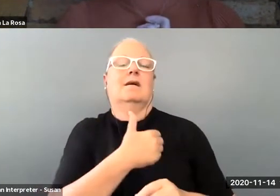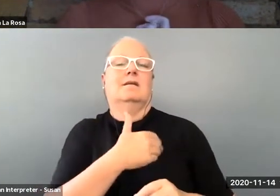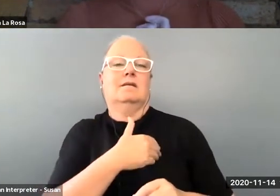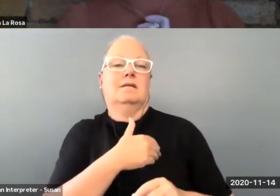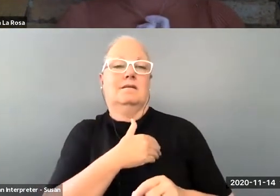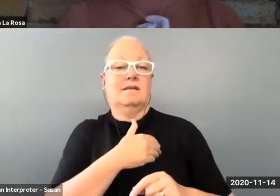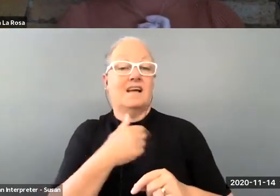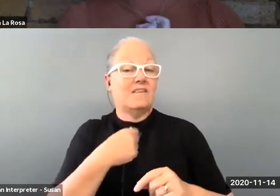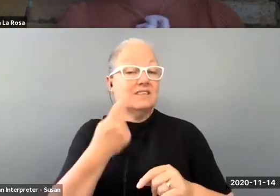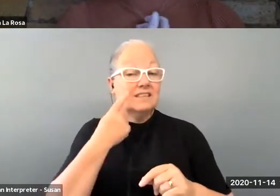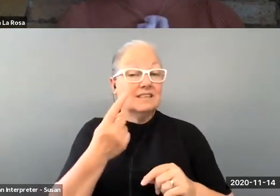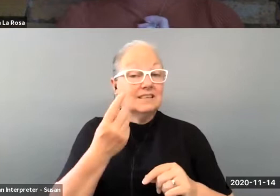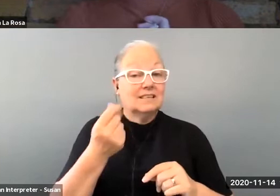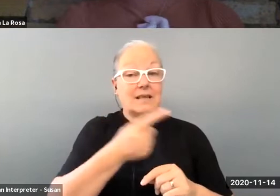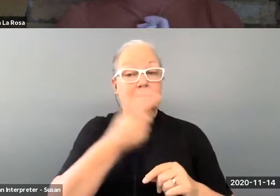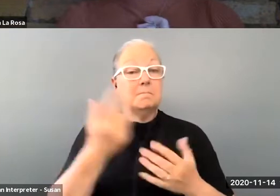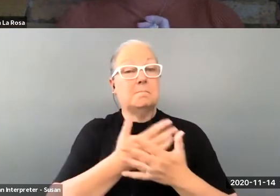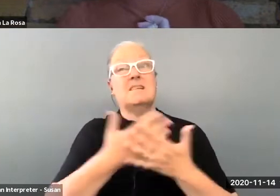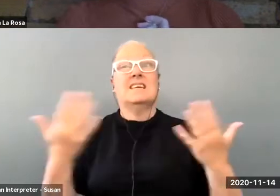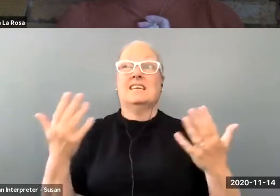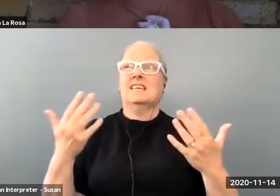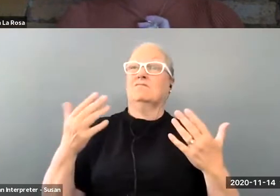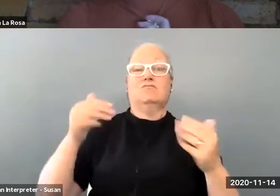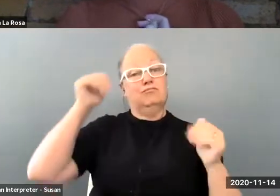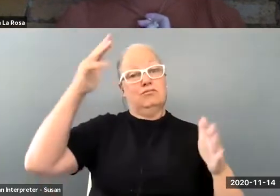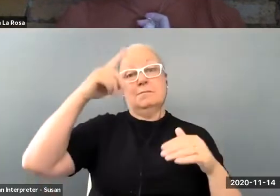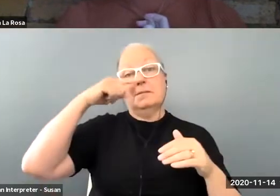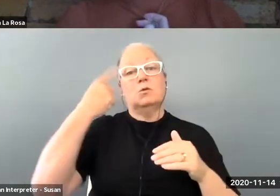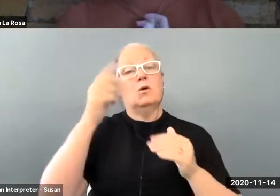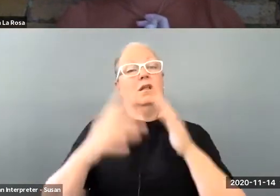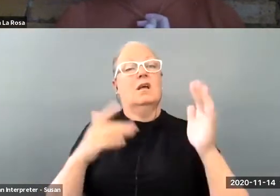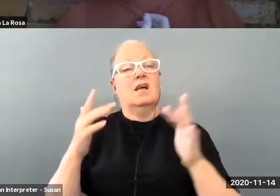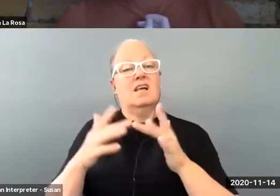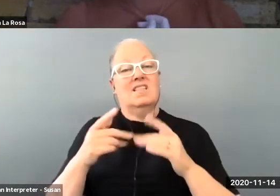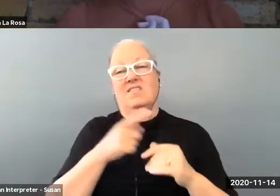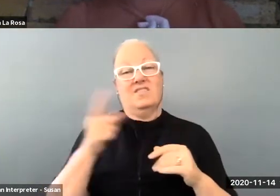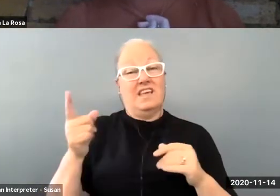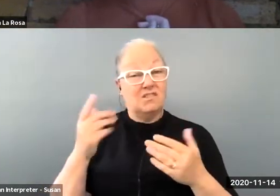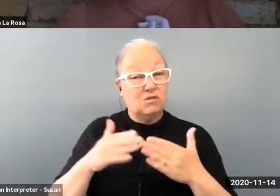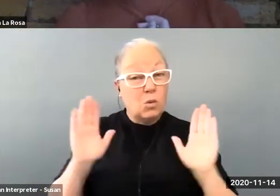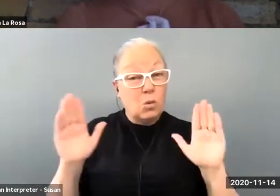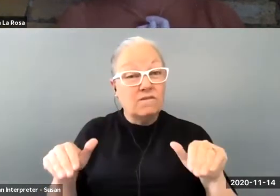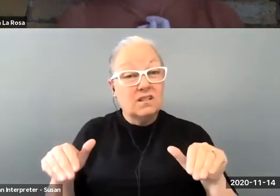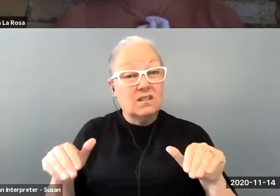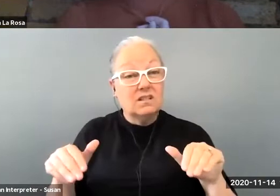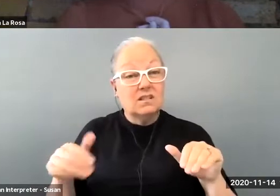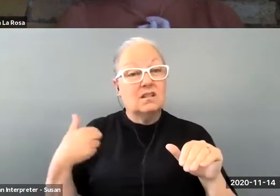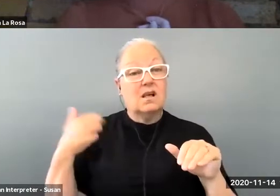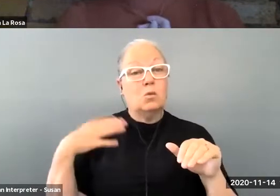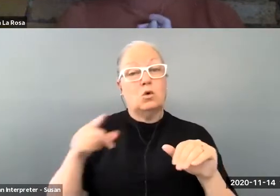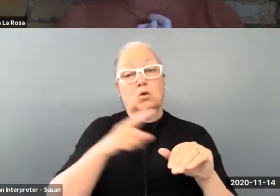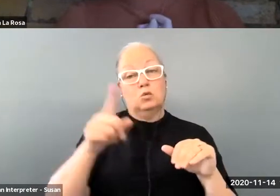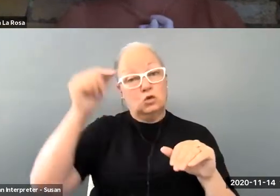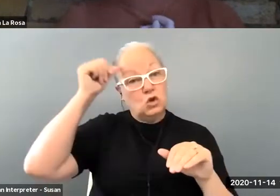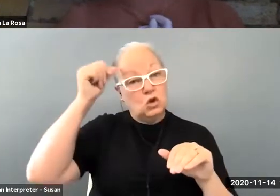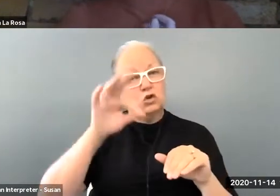there are some big profiles and big names online who are actually quite awful. And I just want people to know that you